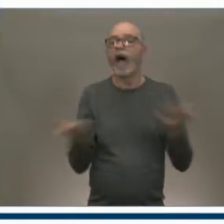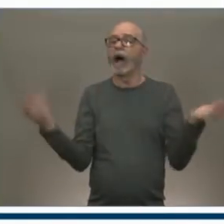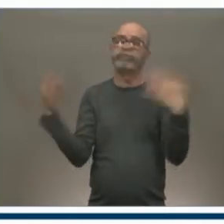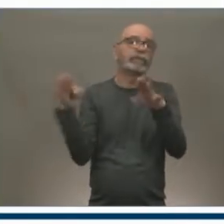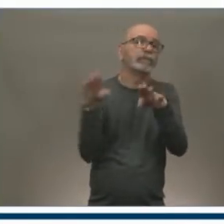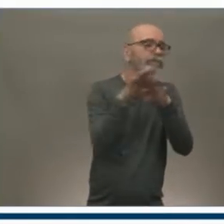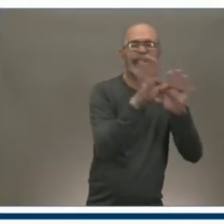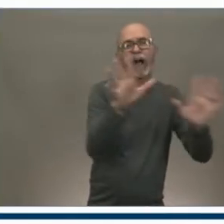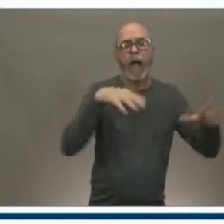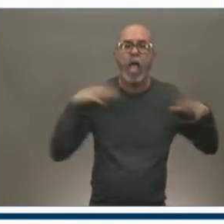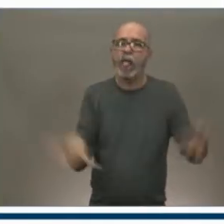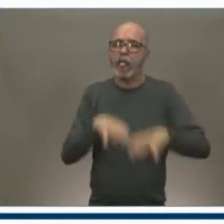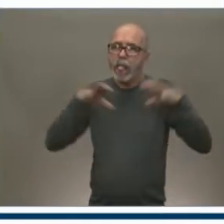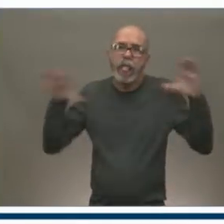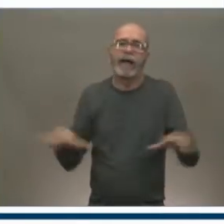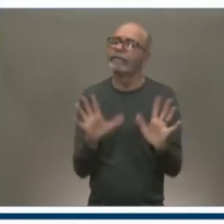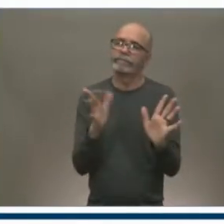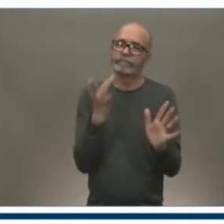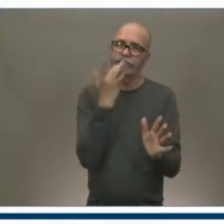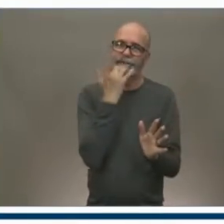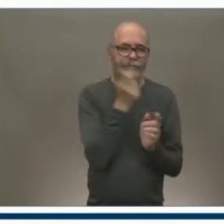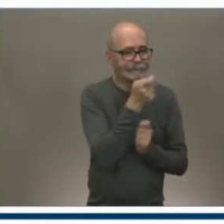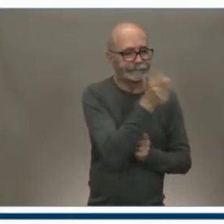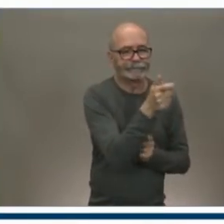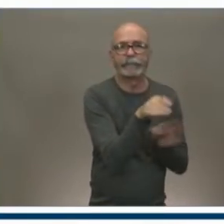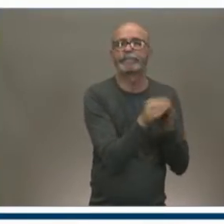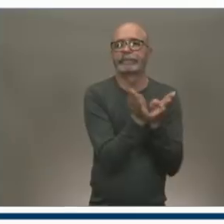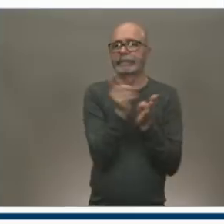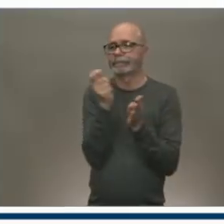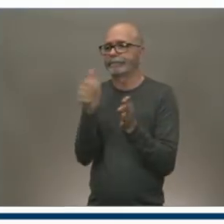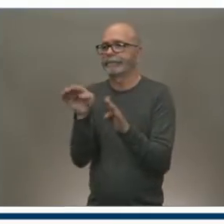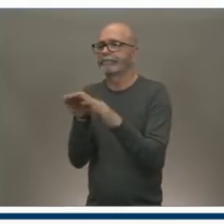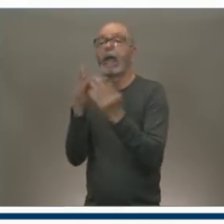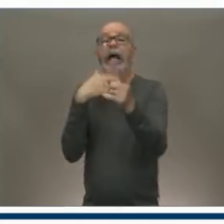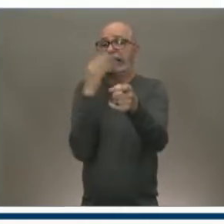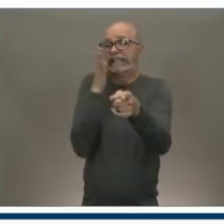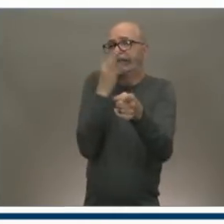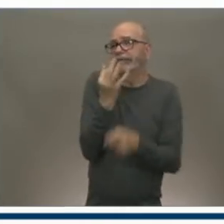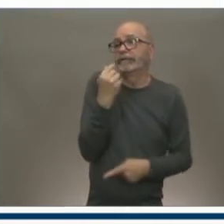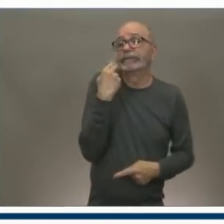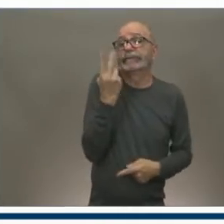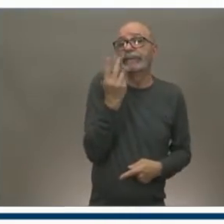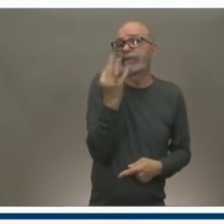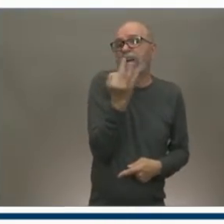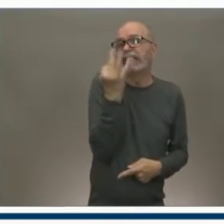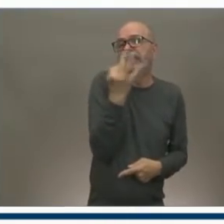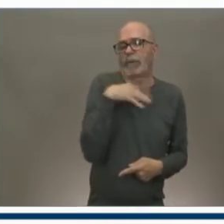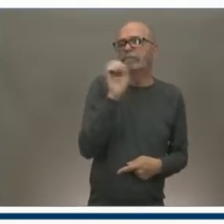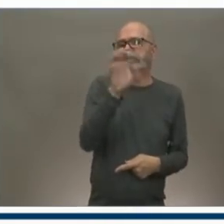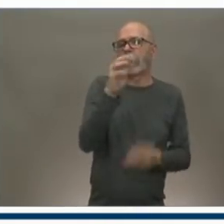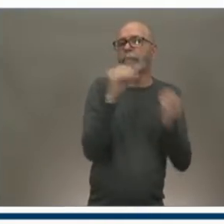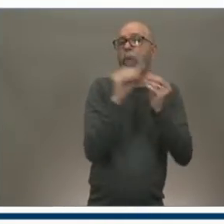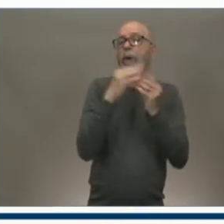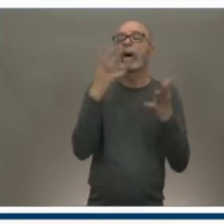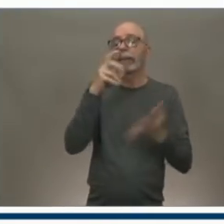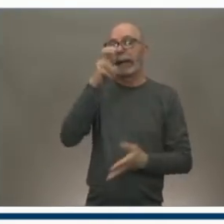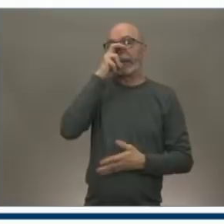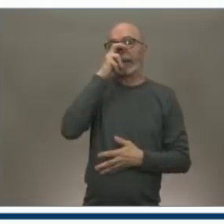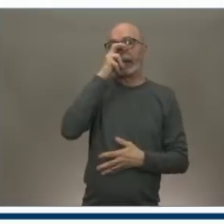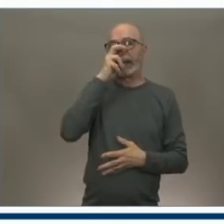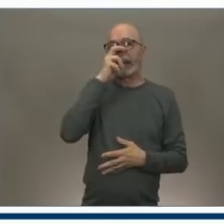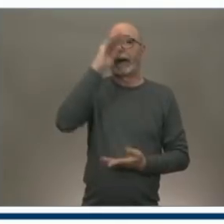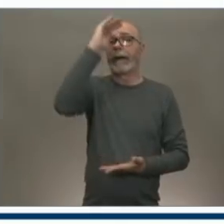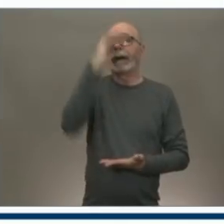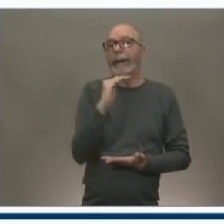stay open. So by Friday, we will be able to talk about the restrictions we are lifting next week. I hope Dr. Strang and